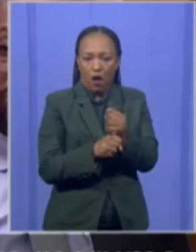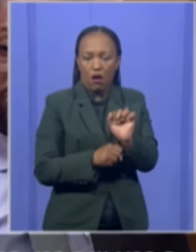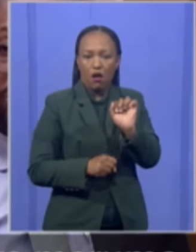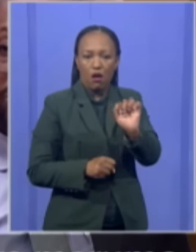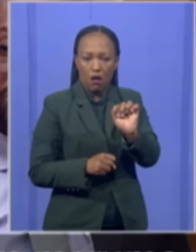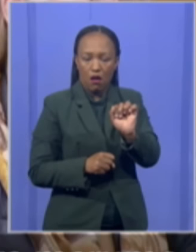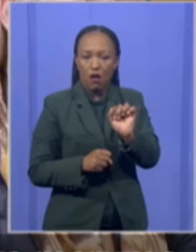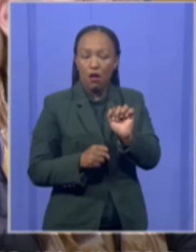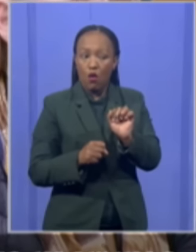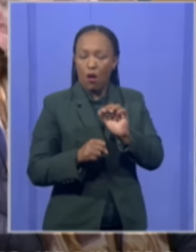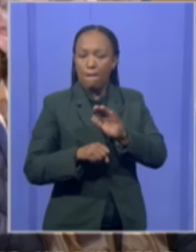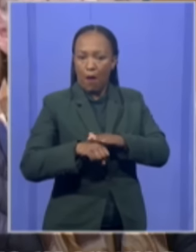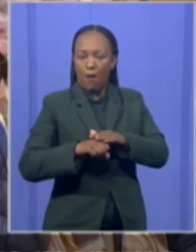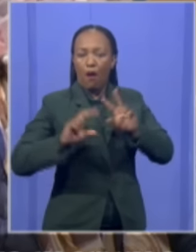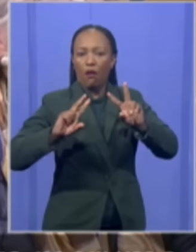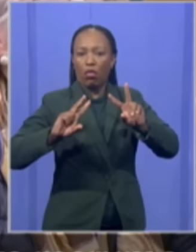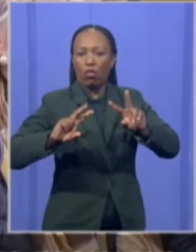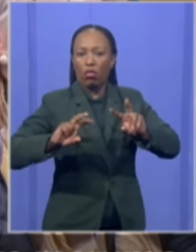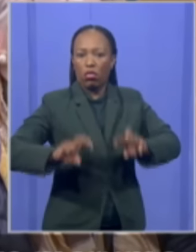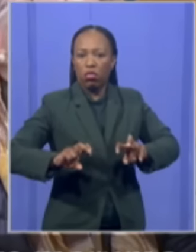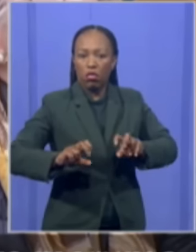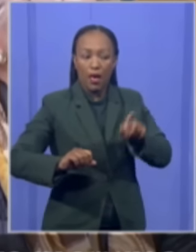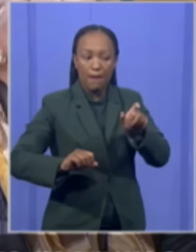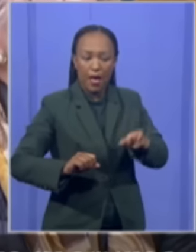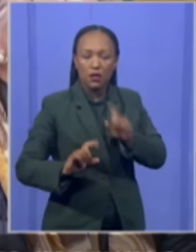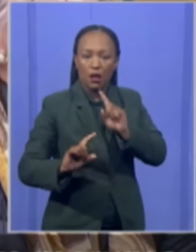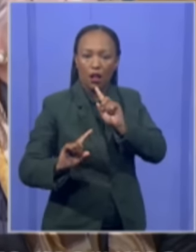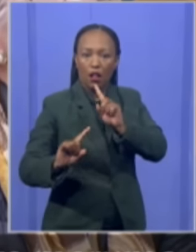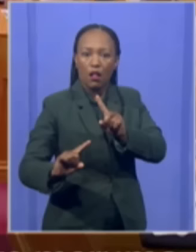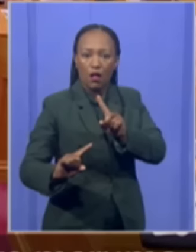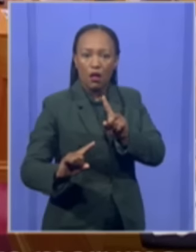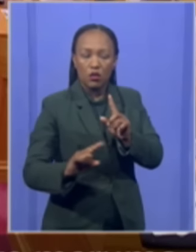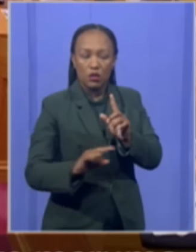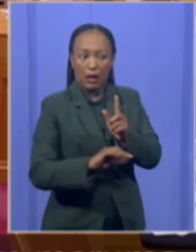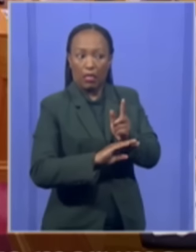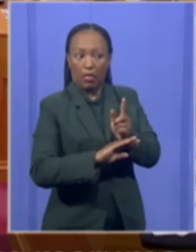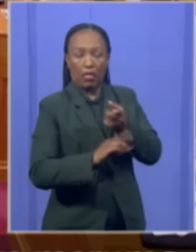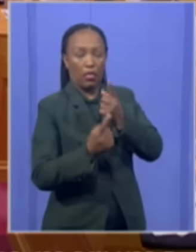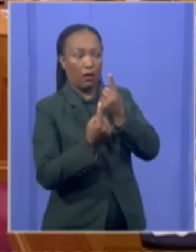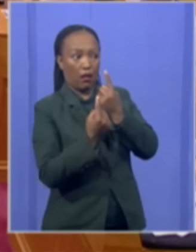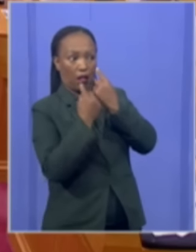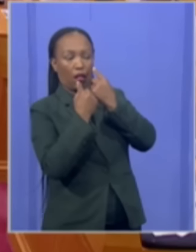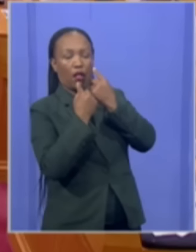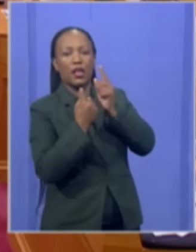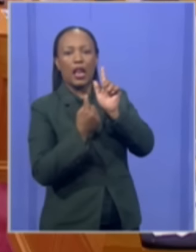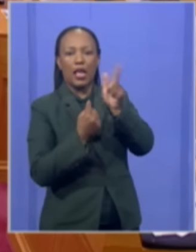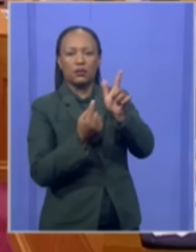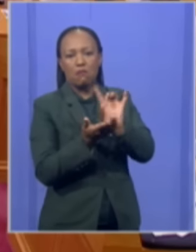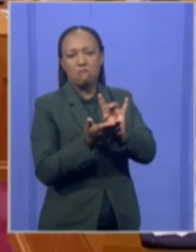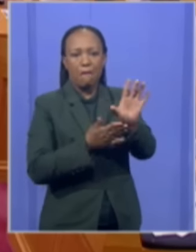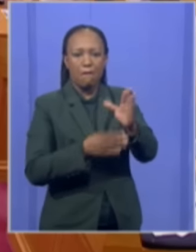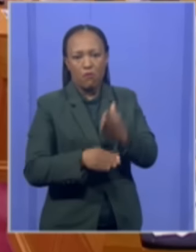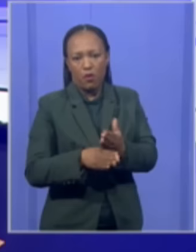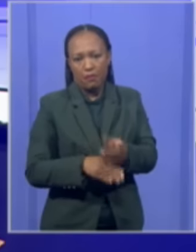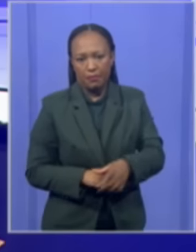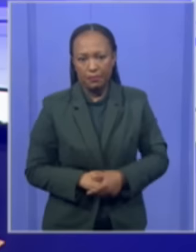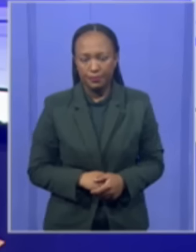go nyakešišwa ka ge Mohlaba Mokgoši yo a bolela gore o ile a tšhošetšwa gomme morago a fegwa mošomong wa gagwe.